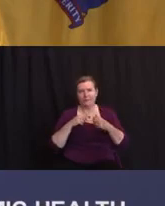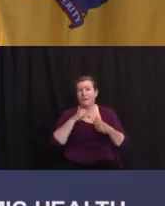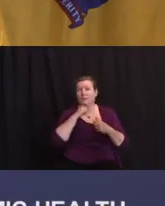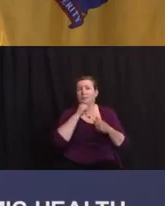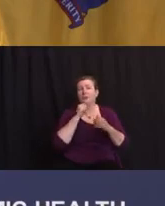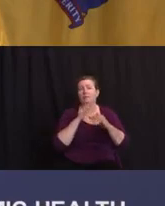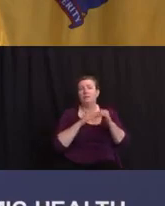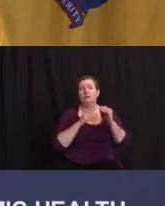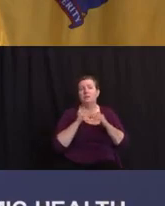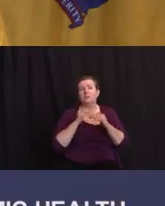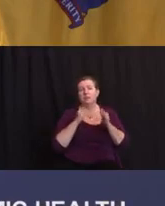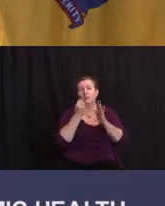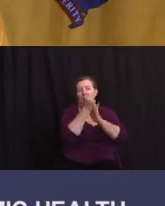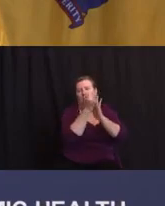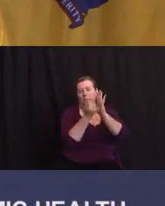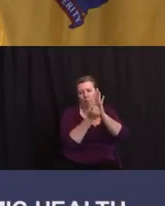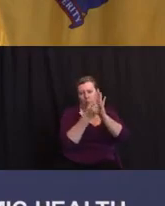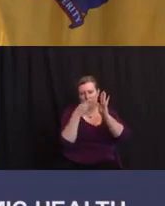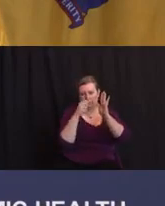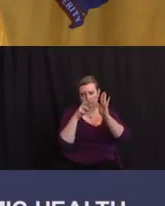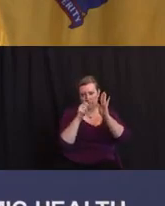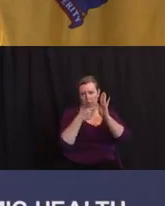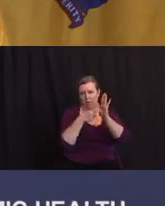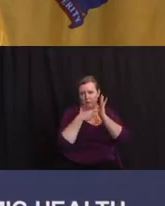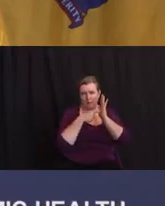the inequities than it is to say